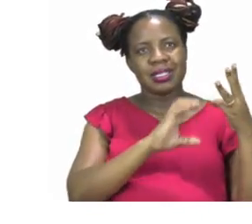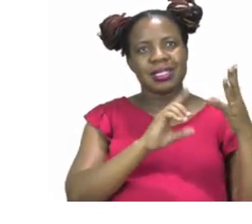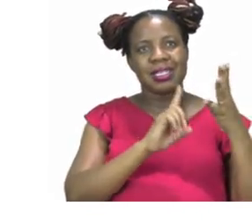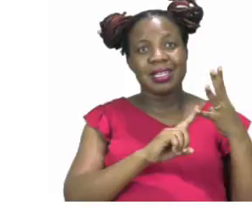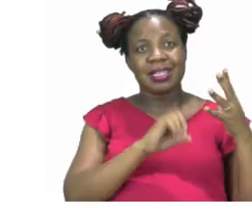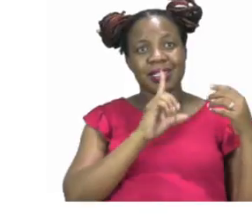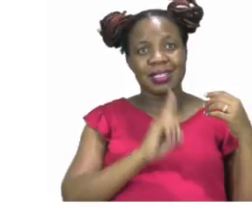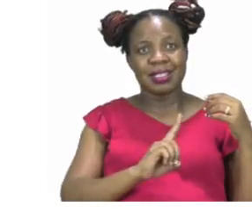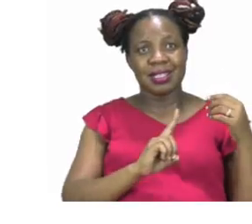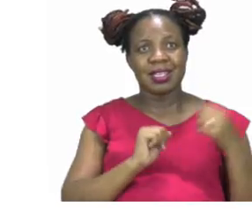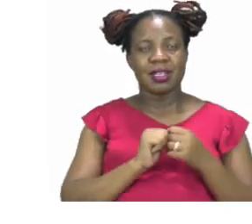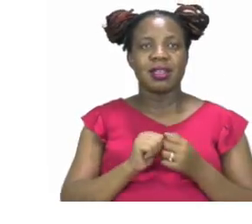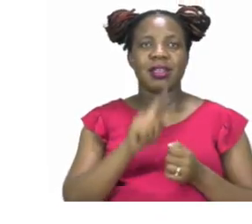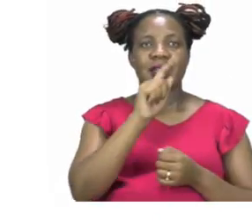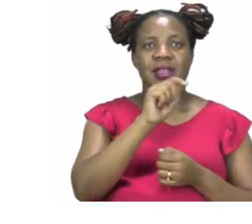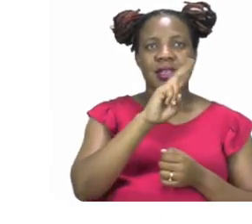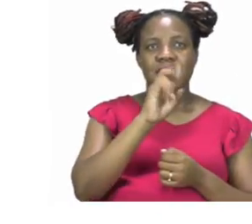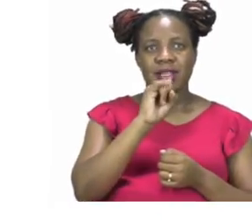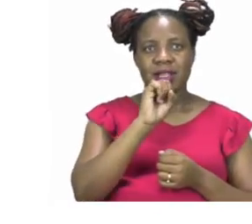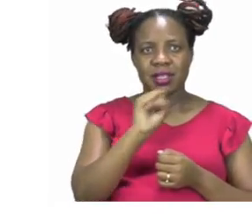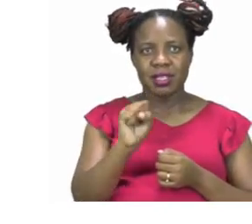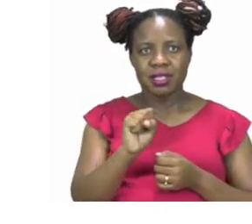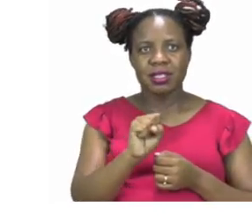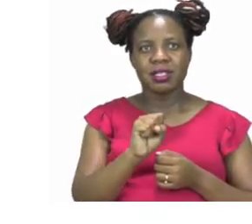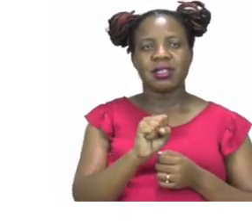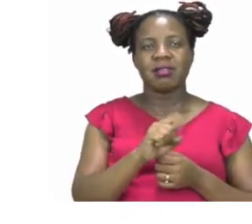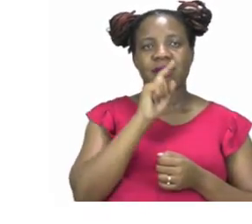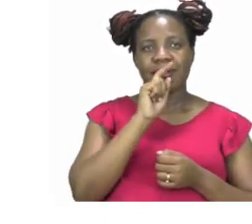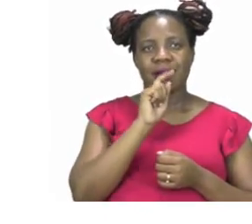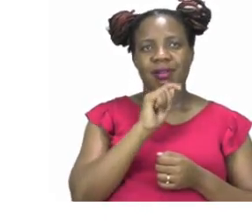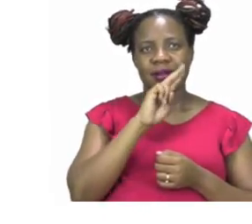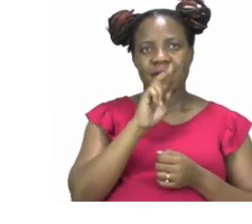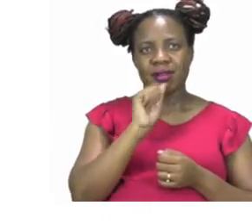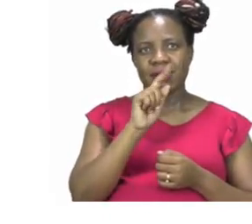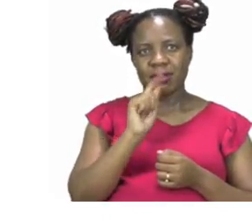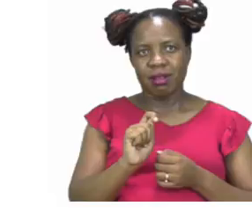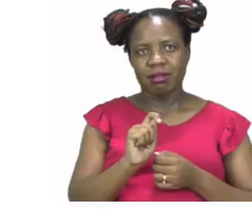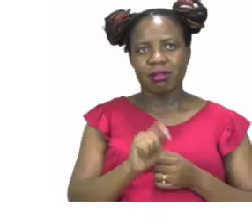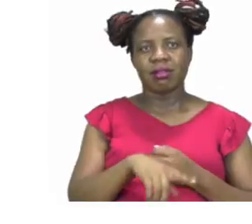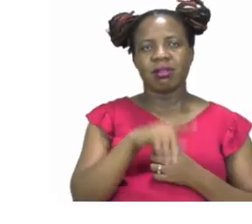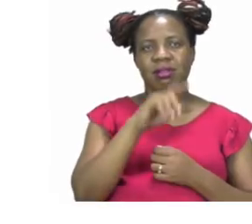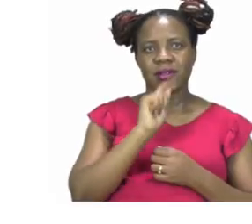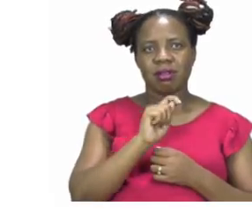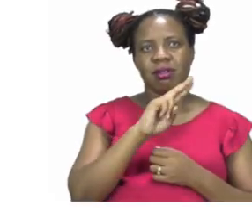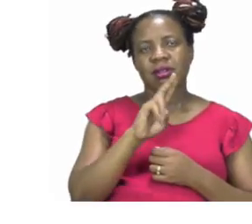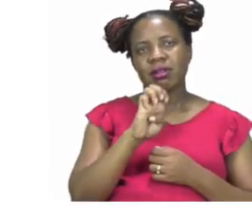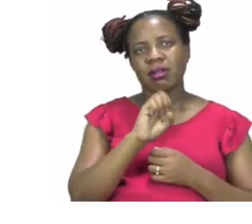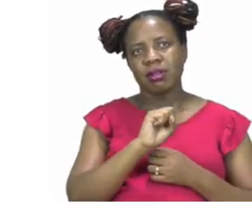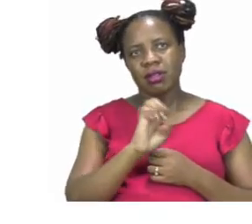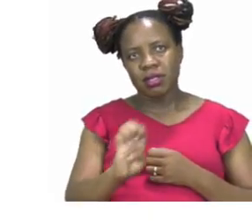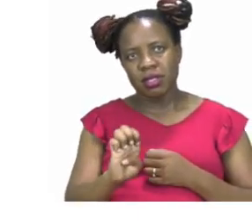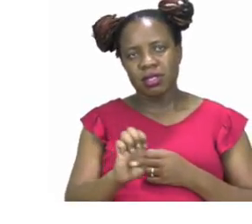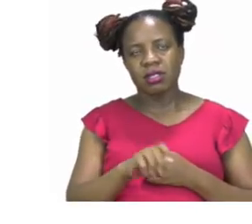those. So you need to go ahead and write your own sentences. Now remember, boys and girls, you